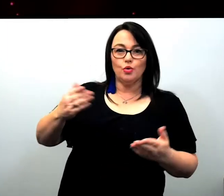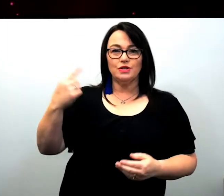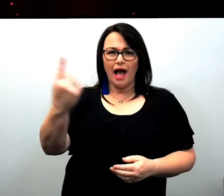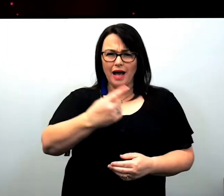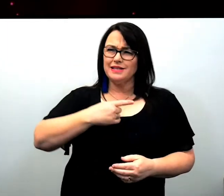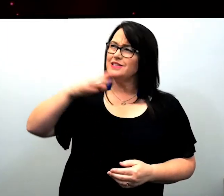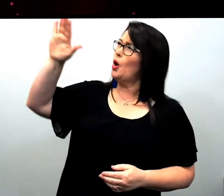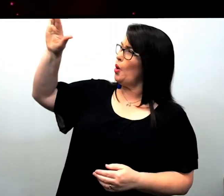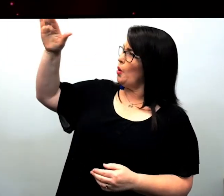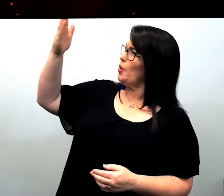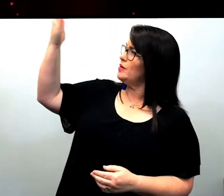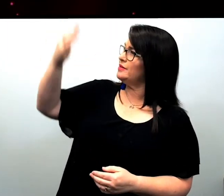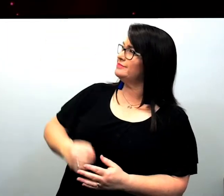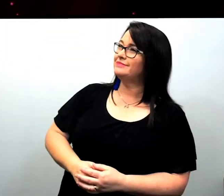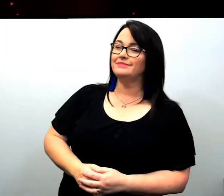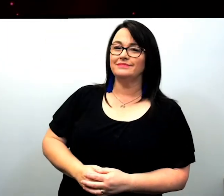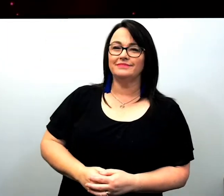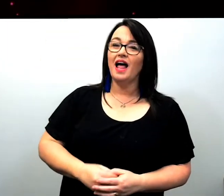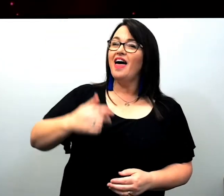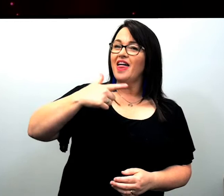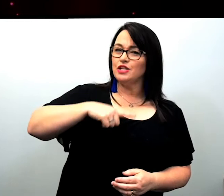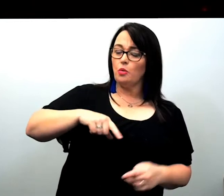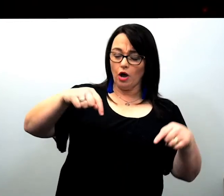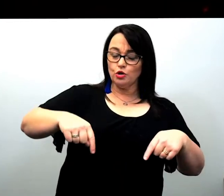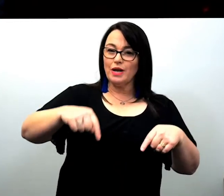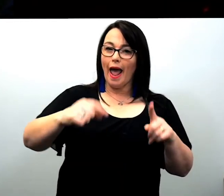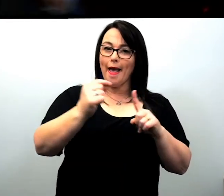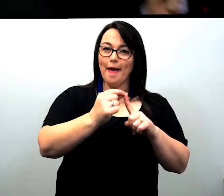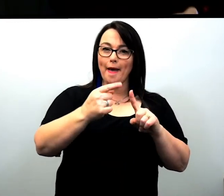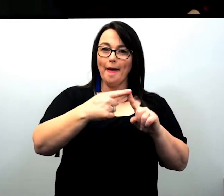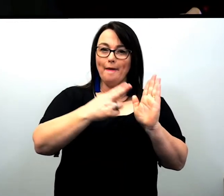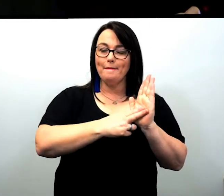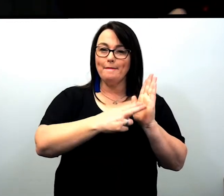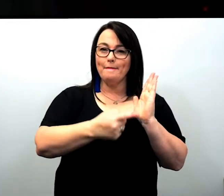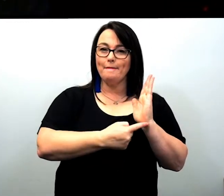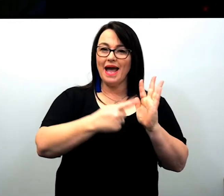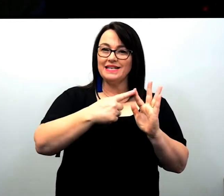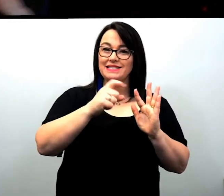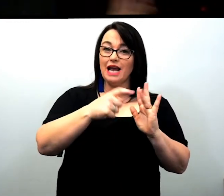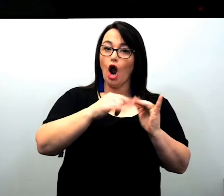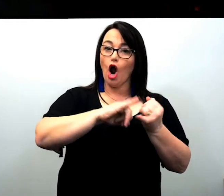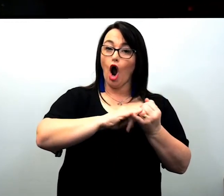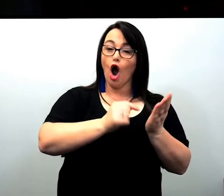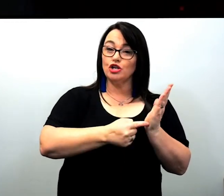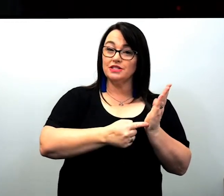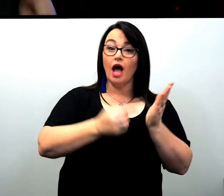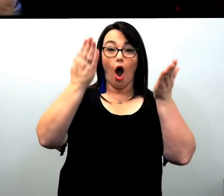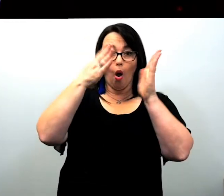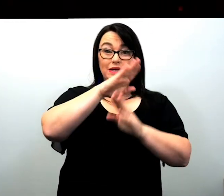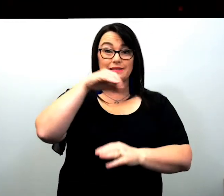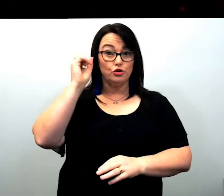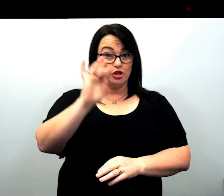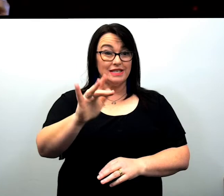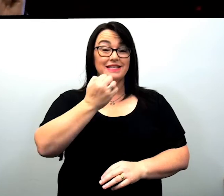our celebrating Pentecost, is so important, because it's the Holy Spirit who reveals, who is our advocate, and